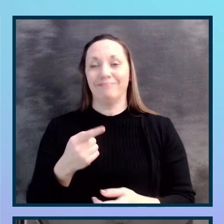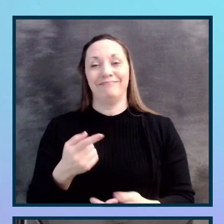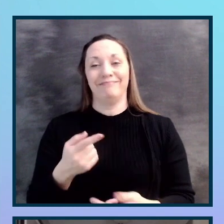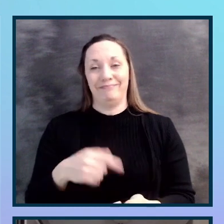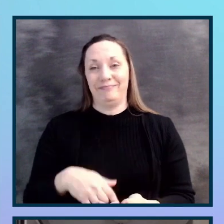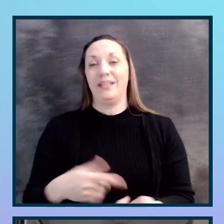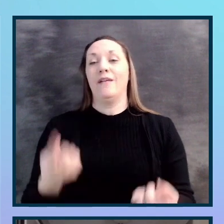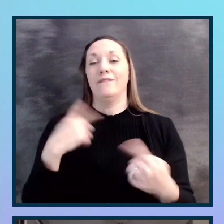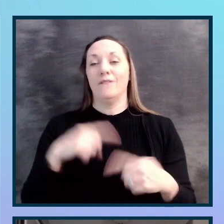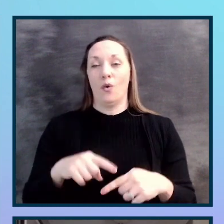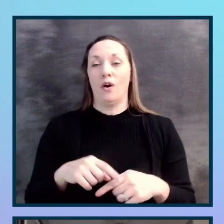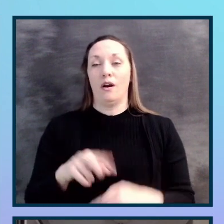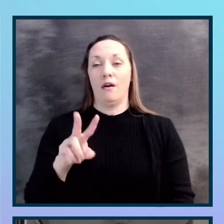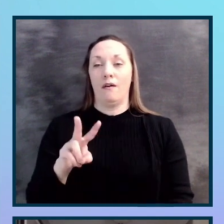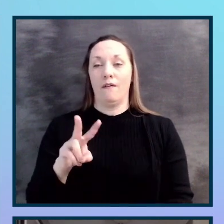to fix a